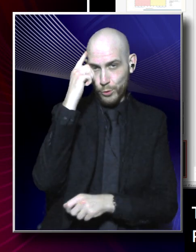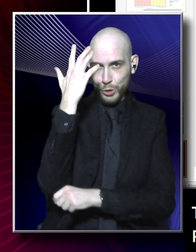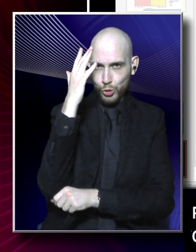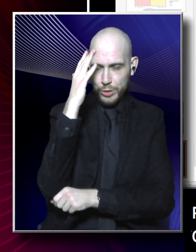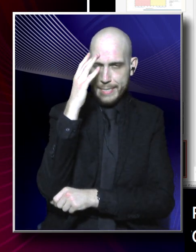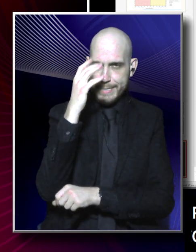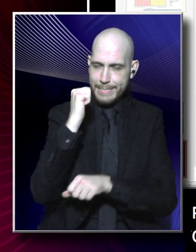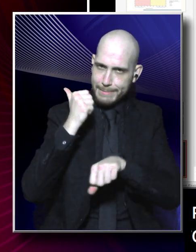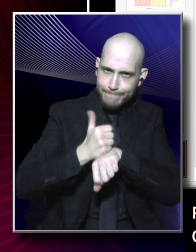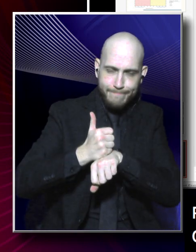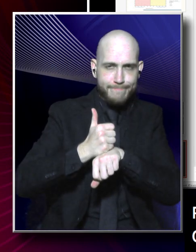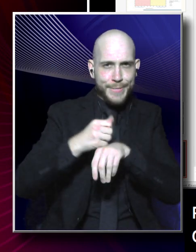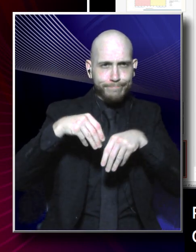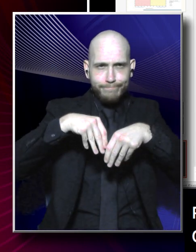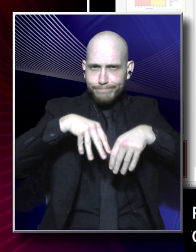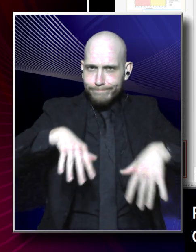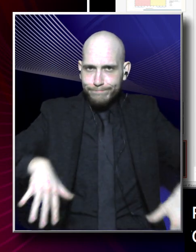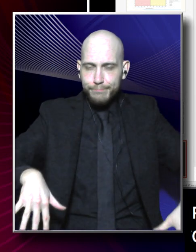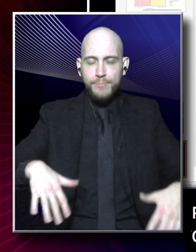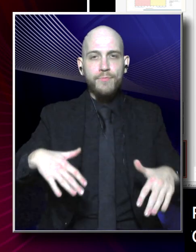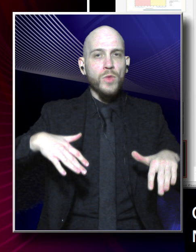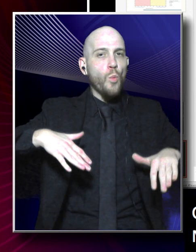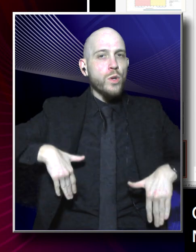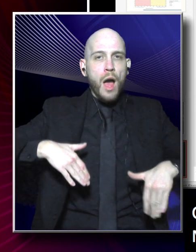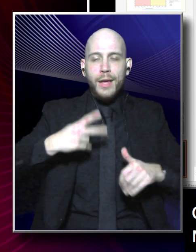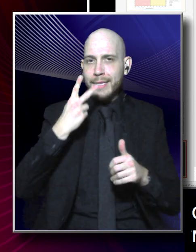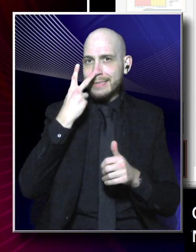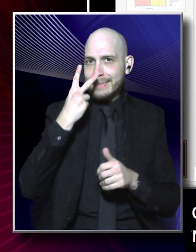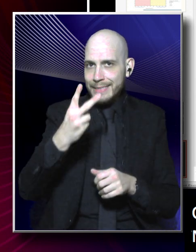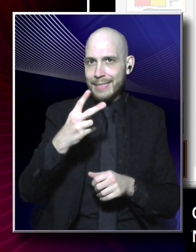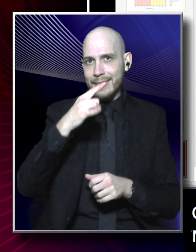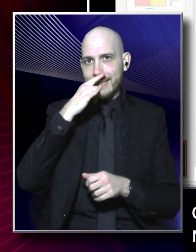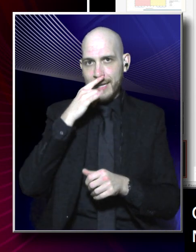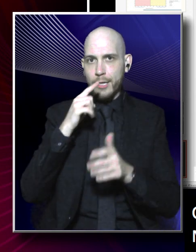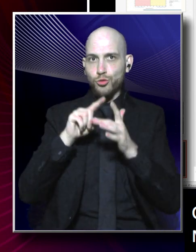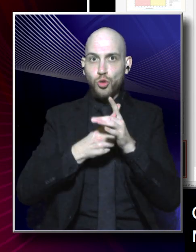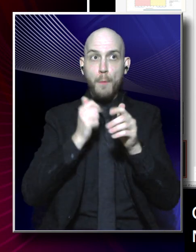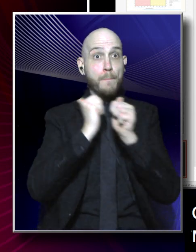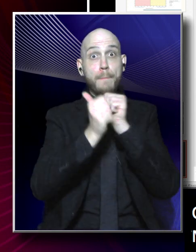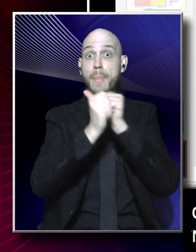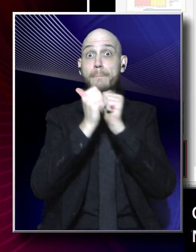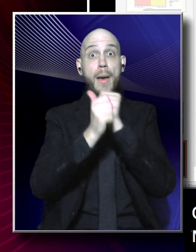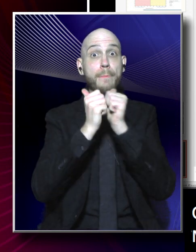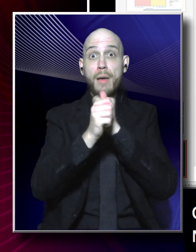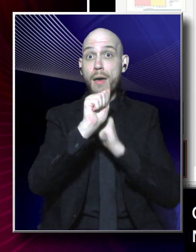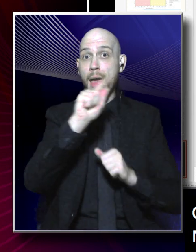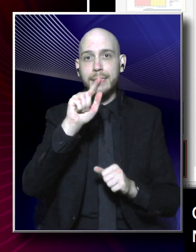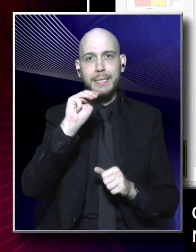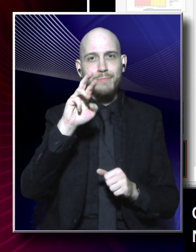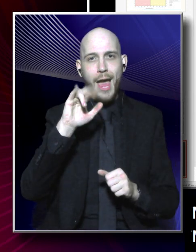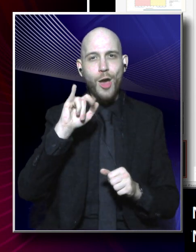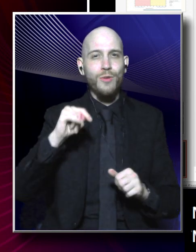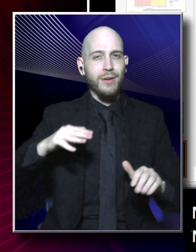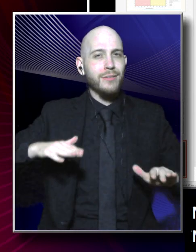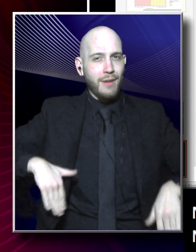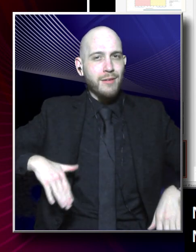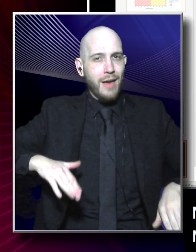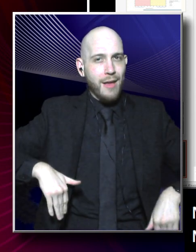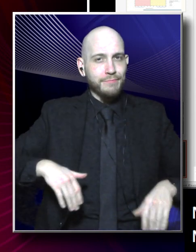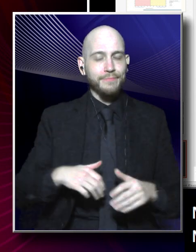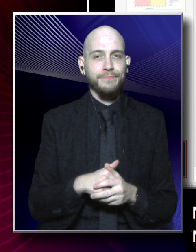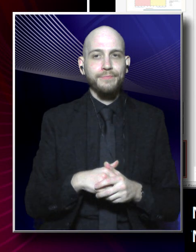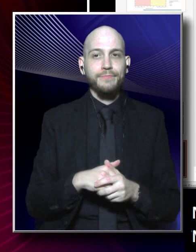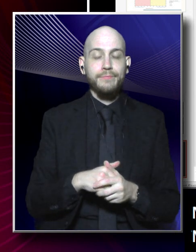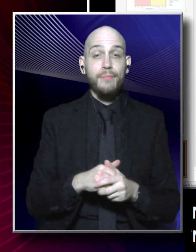see that many kids bump over into passing AZ Merit right away. We have a lot of our kids that are in the